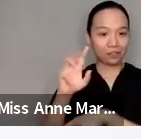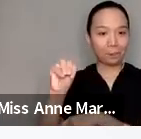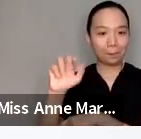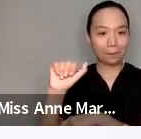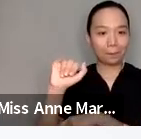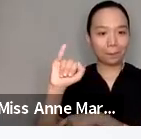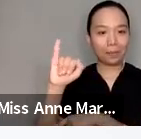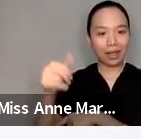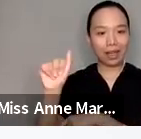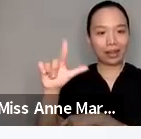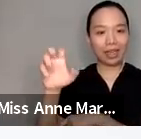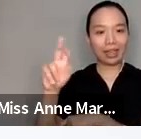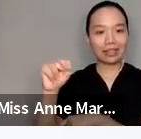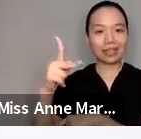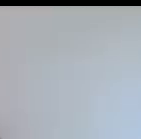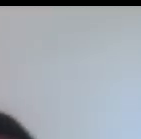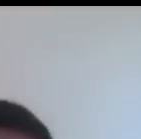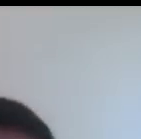Indonesia.